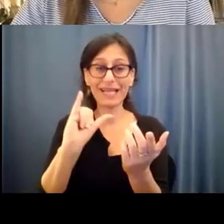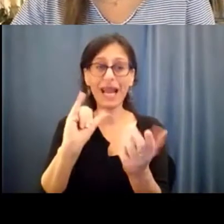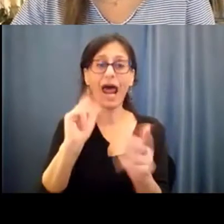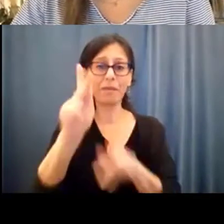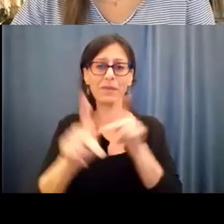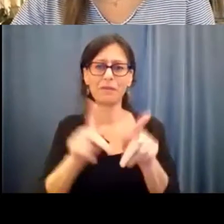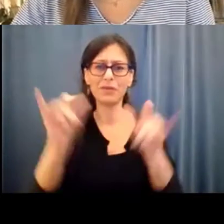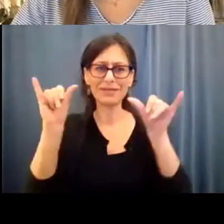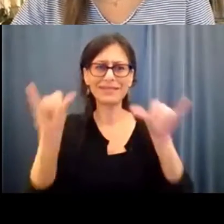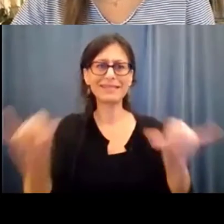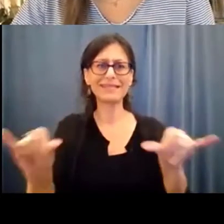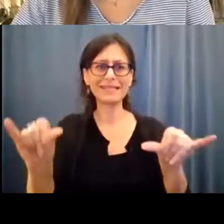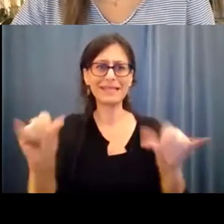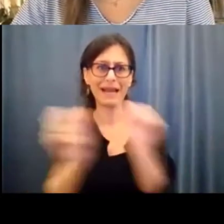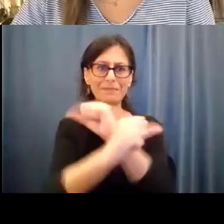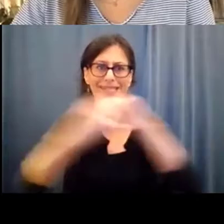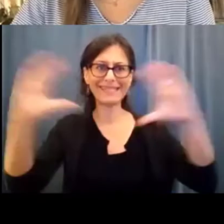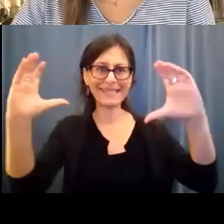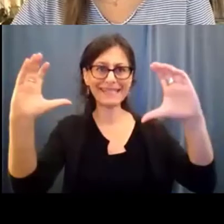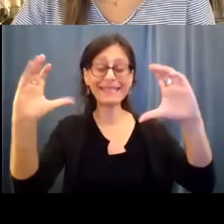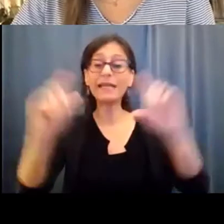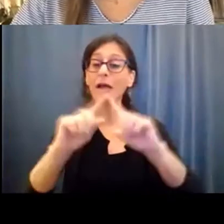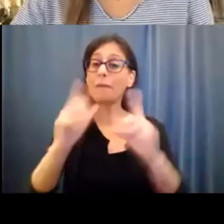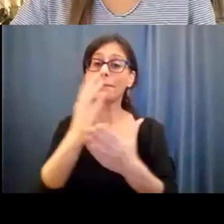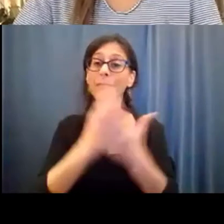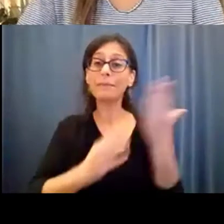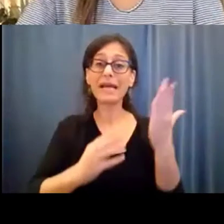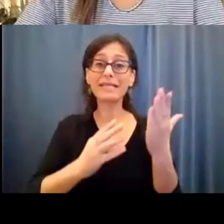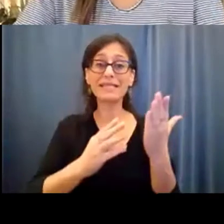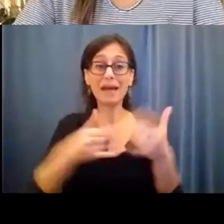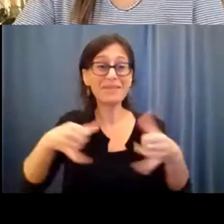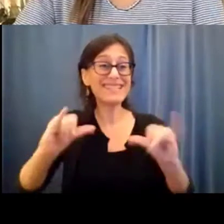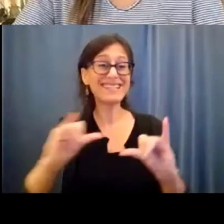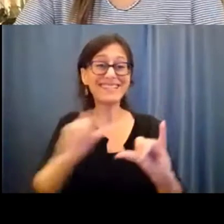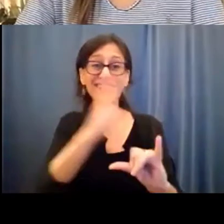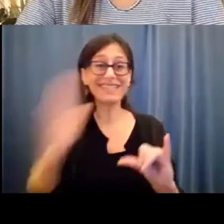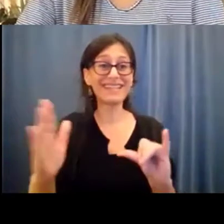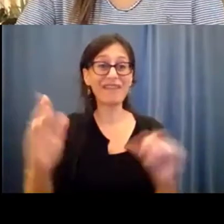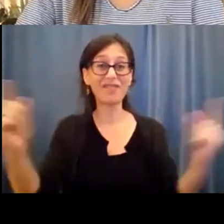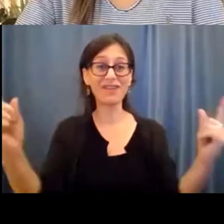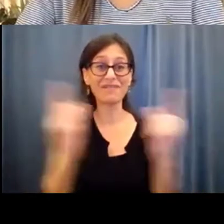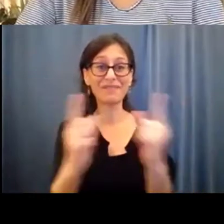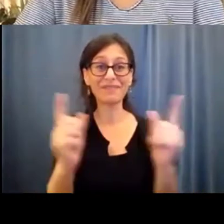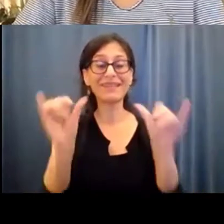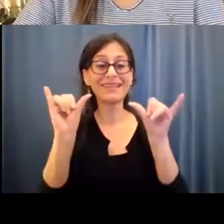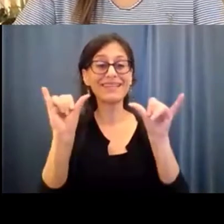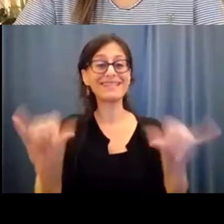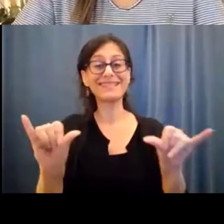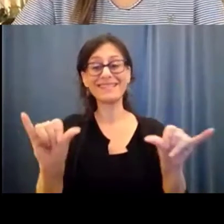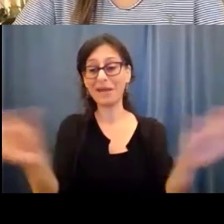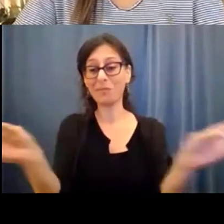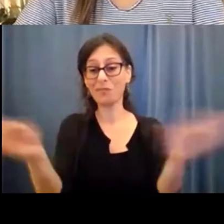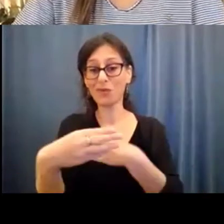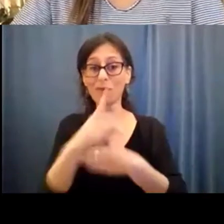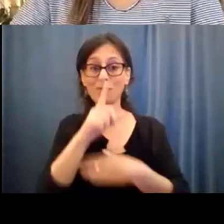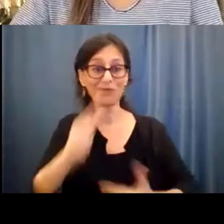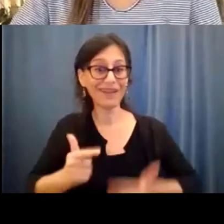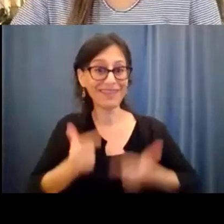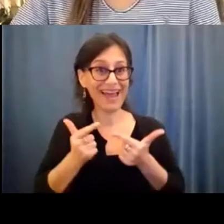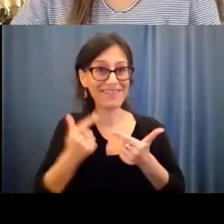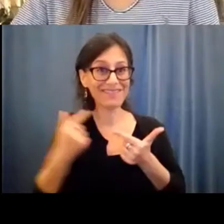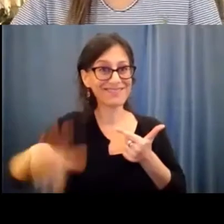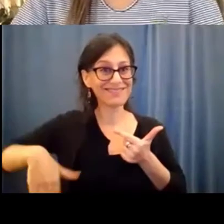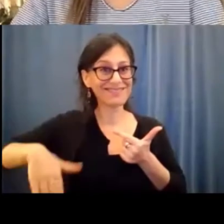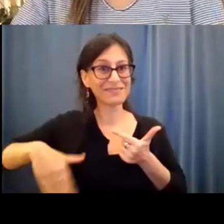have people in the same scene, some of those people still to this day have never met in person. And in terms